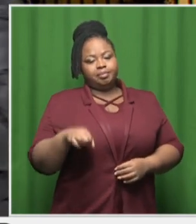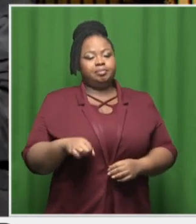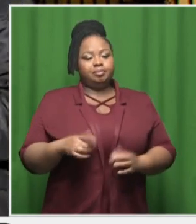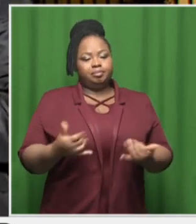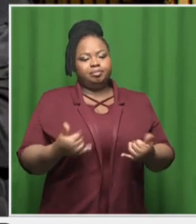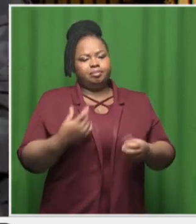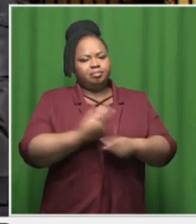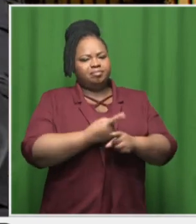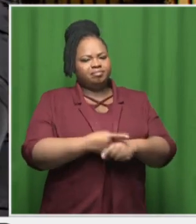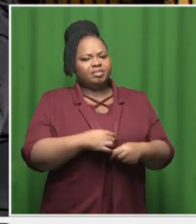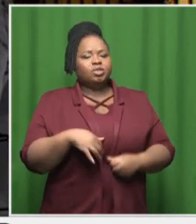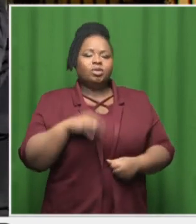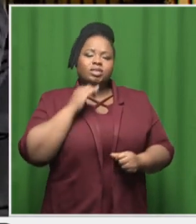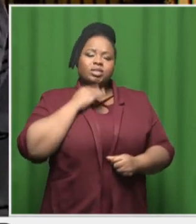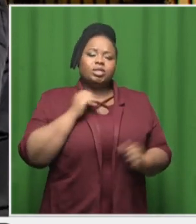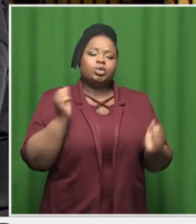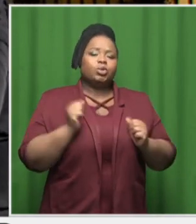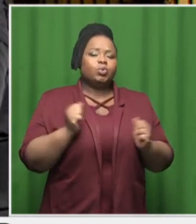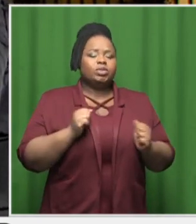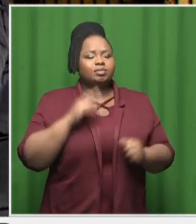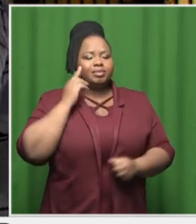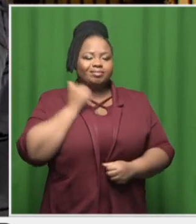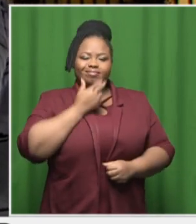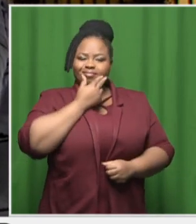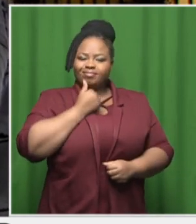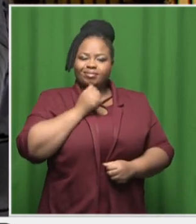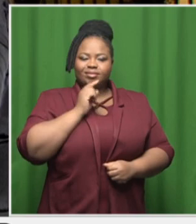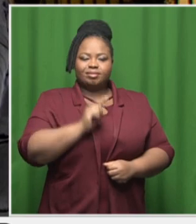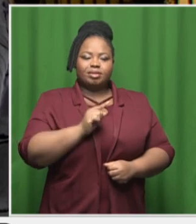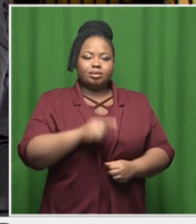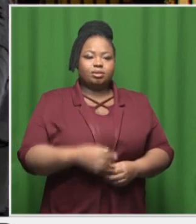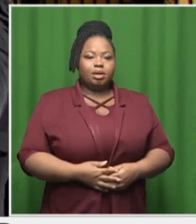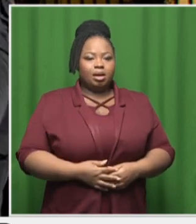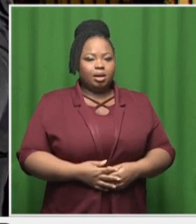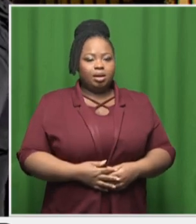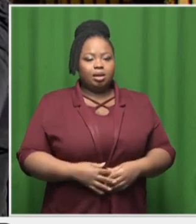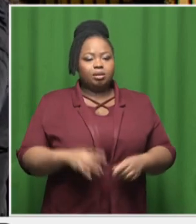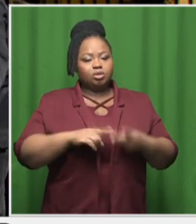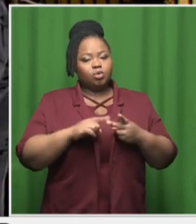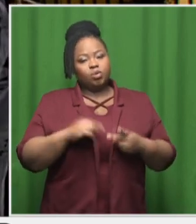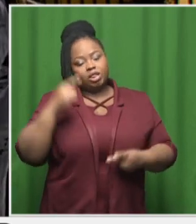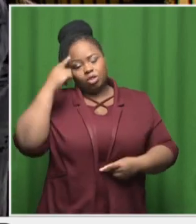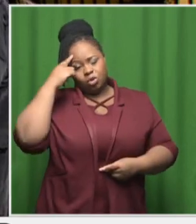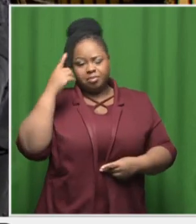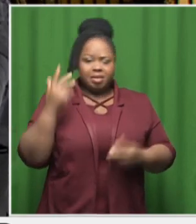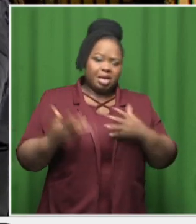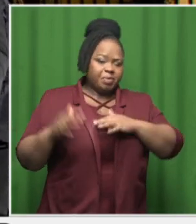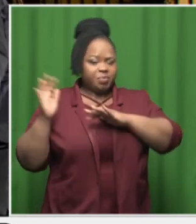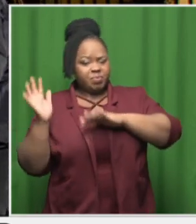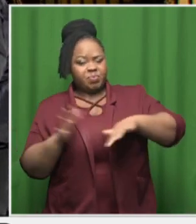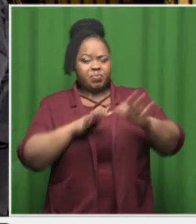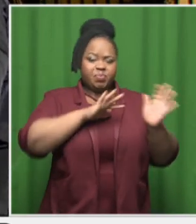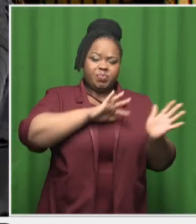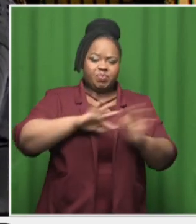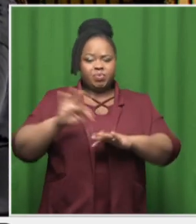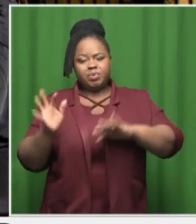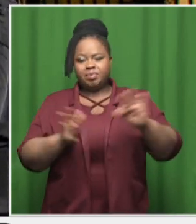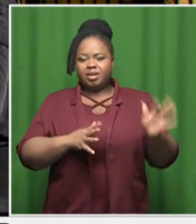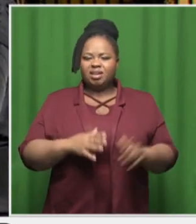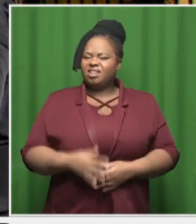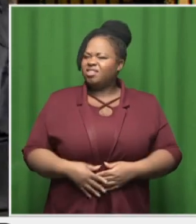morning, nice and crisp. You know, we were thinking there's going to be some gloom and blustering winds, and but none of